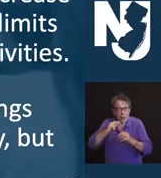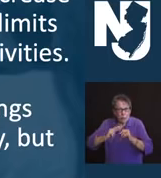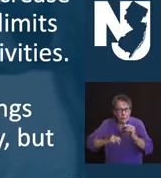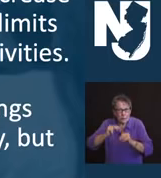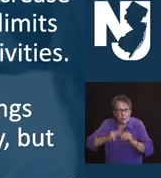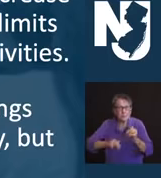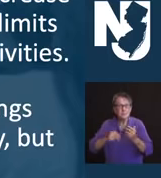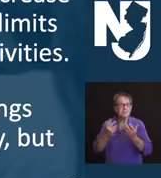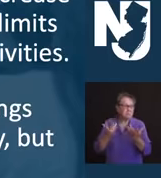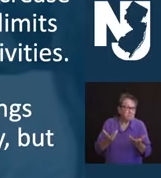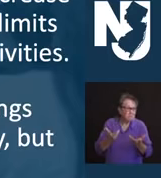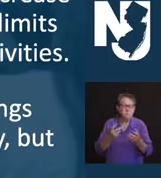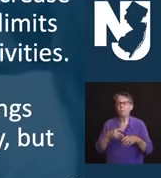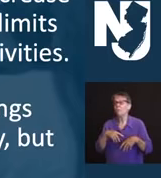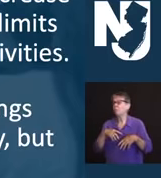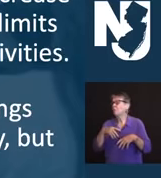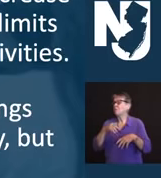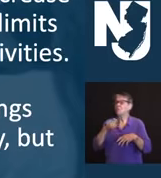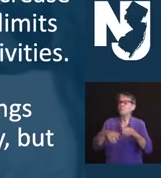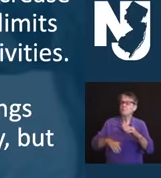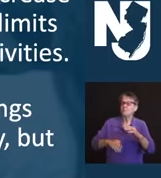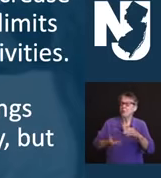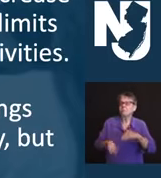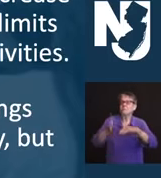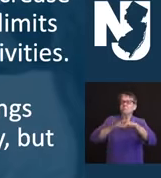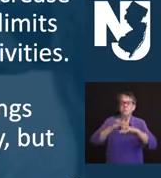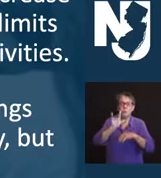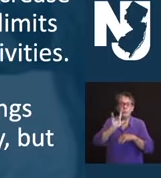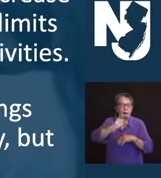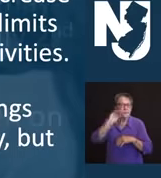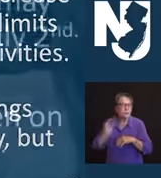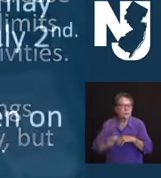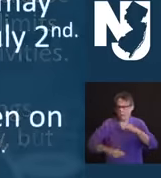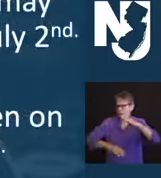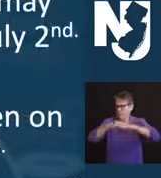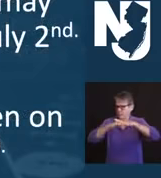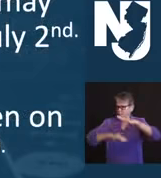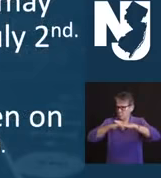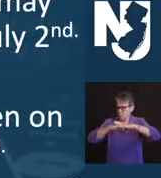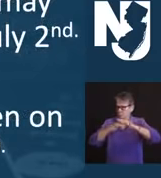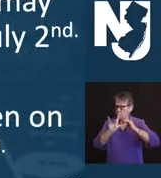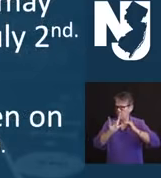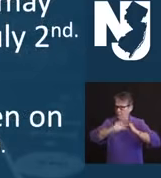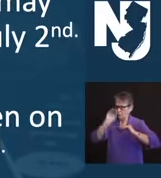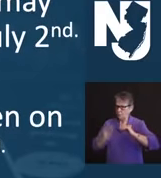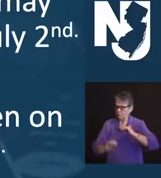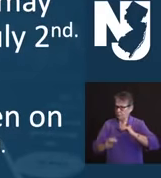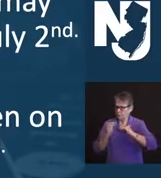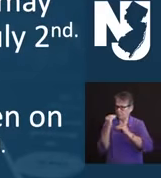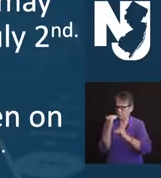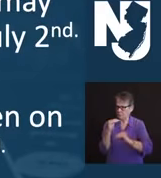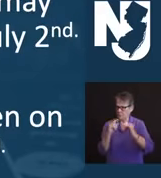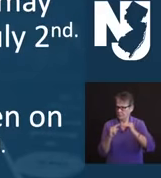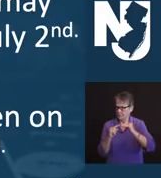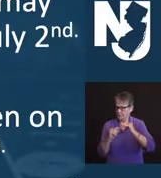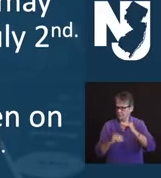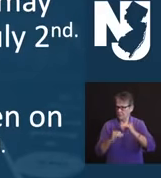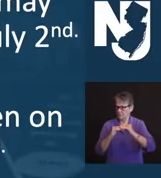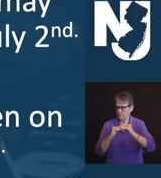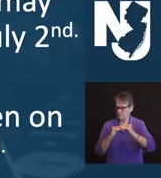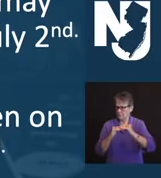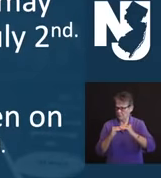is double what we've had in place. Today, I am also proud to announce, and this is a big one for Sheila and me both, that the casinos